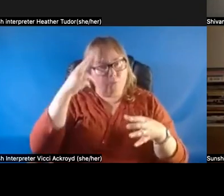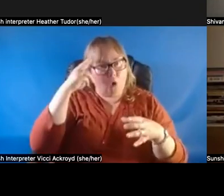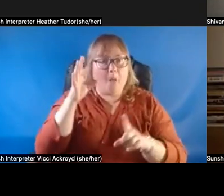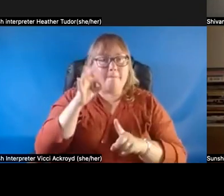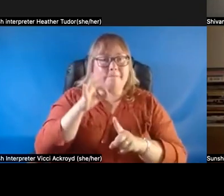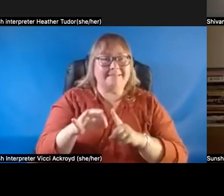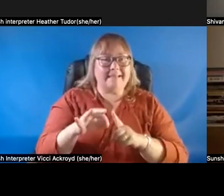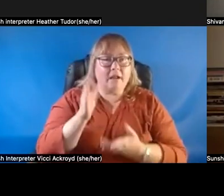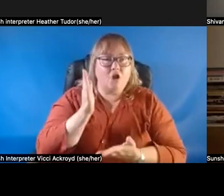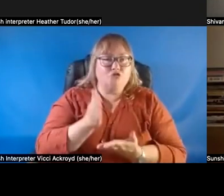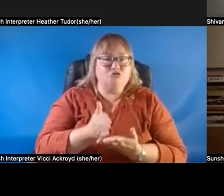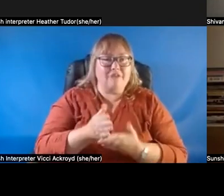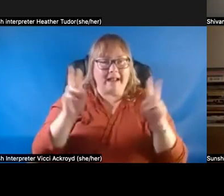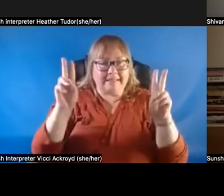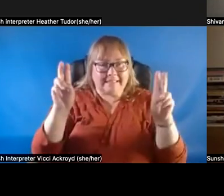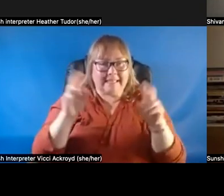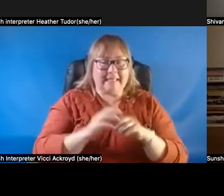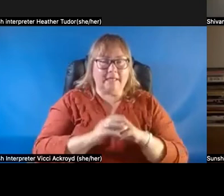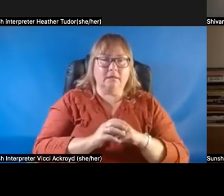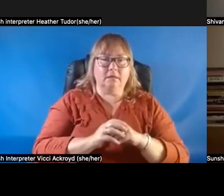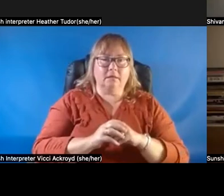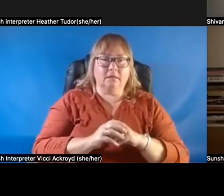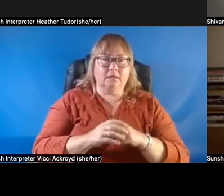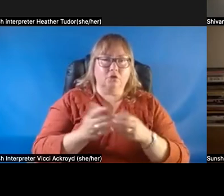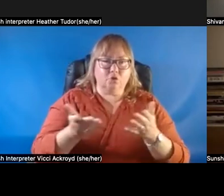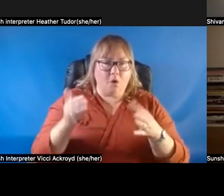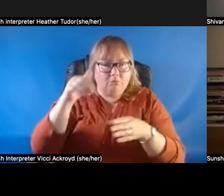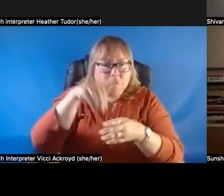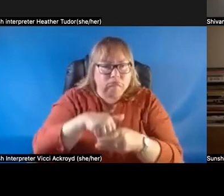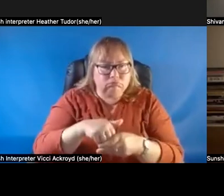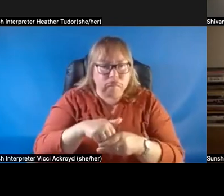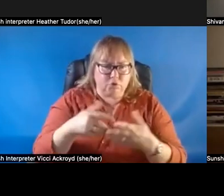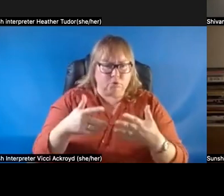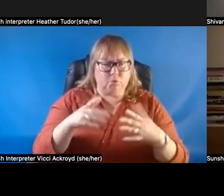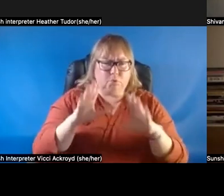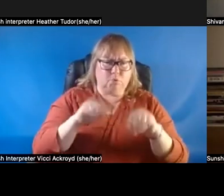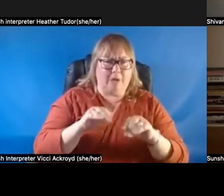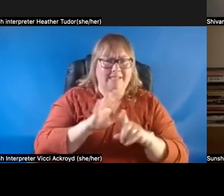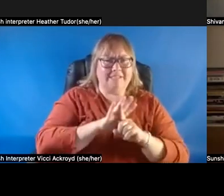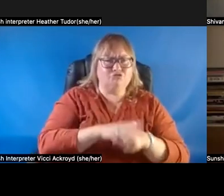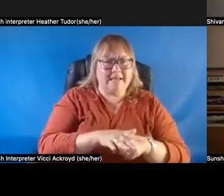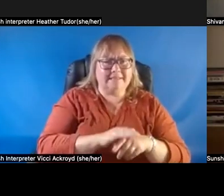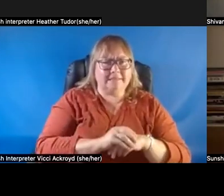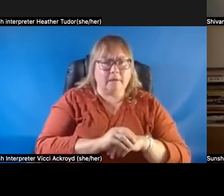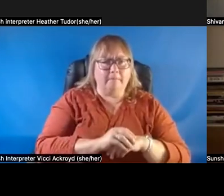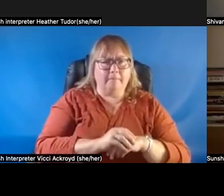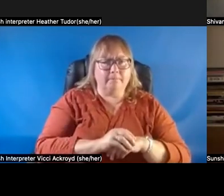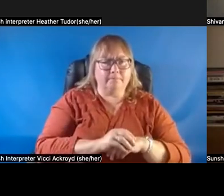explicitly trying to draw attention to anti-racism, how does this sort of work